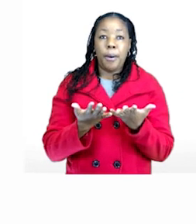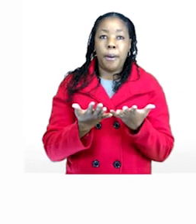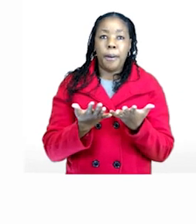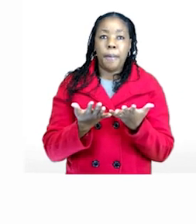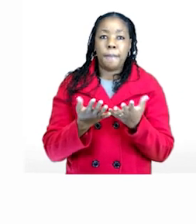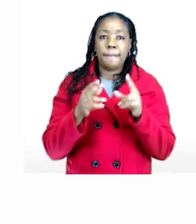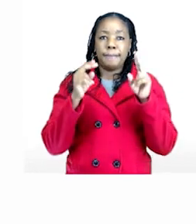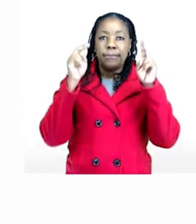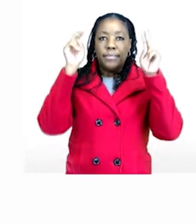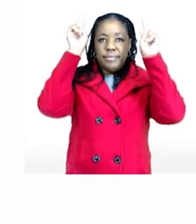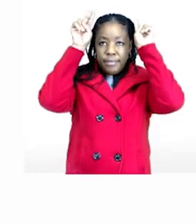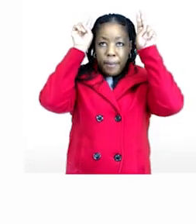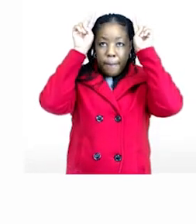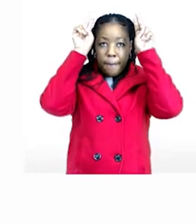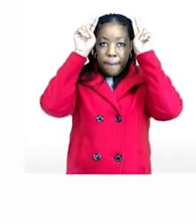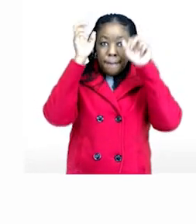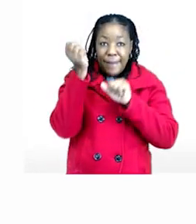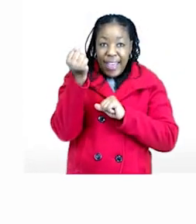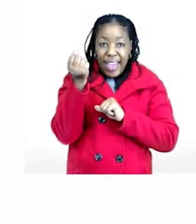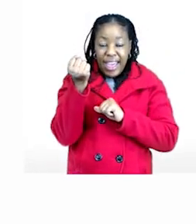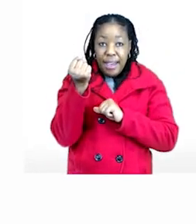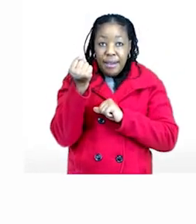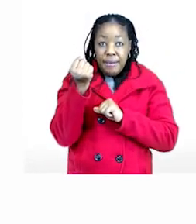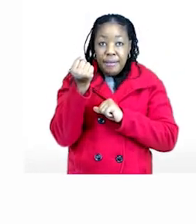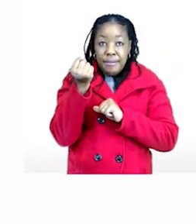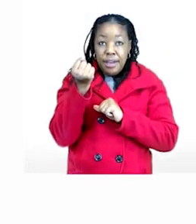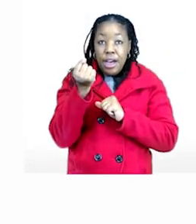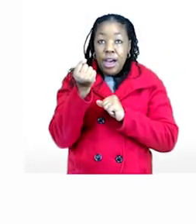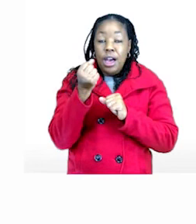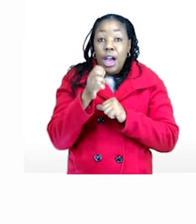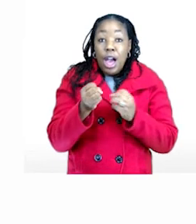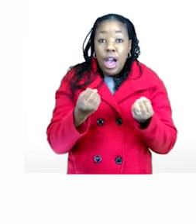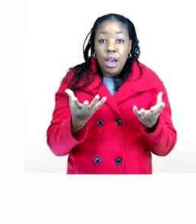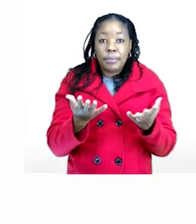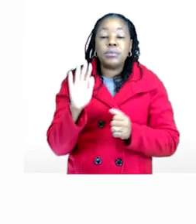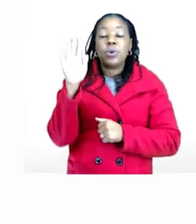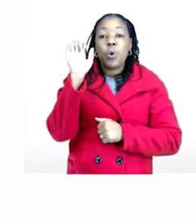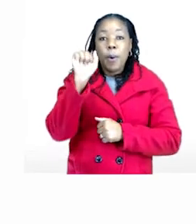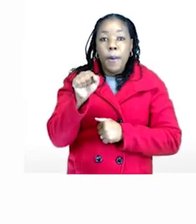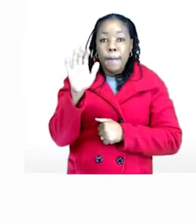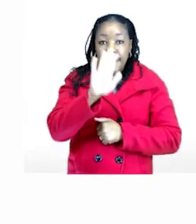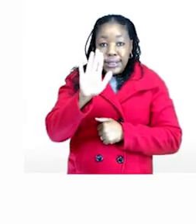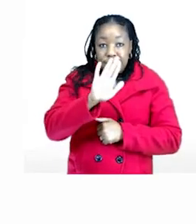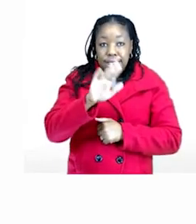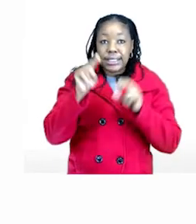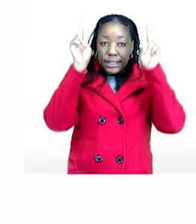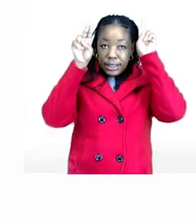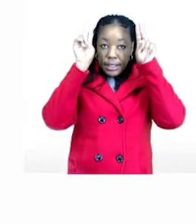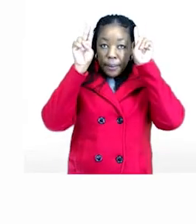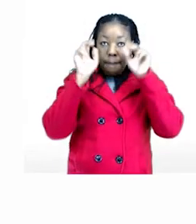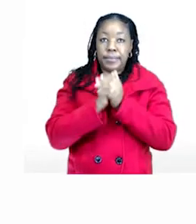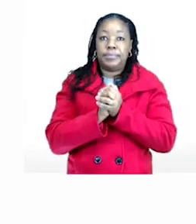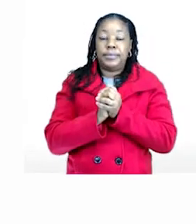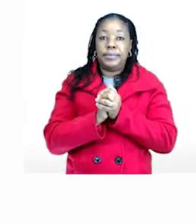many hidden bunnies do you see? Color the picture. There is a little